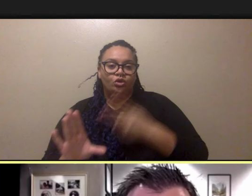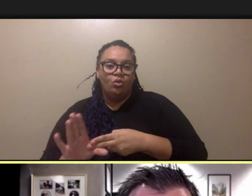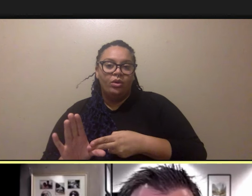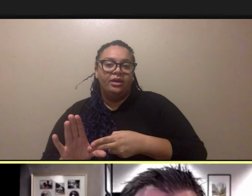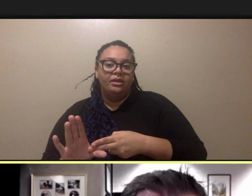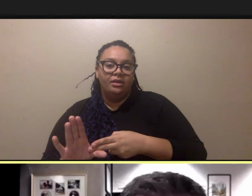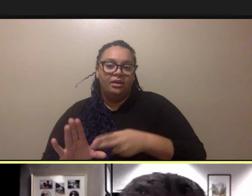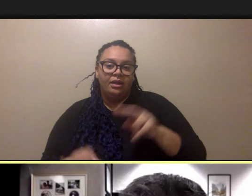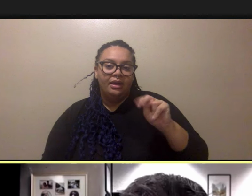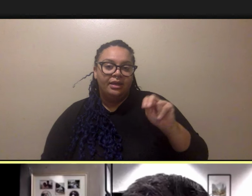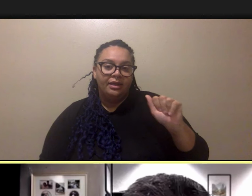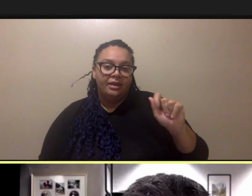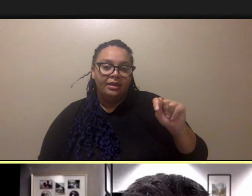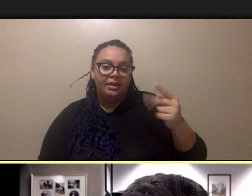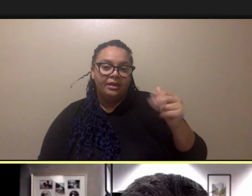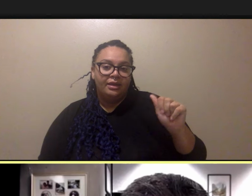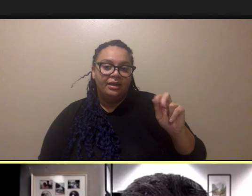and